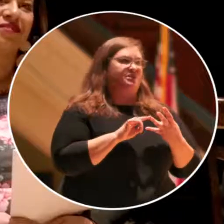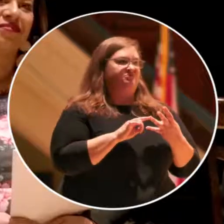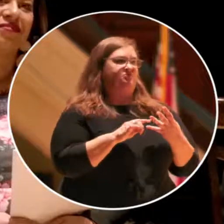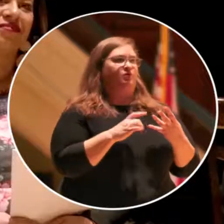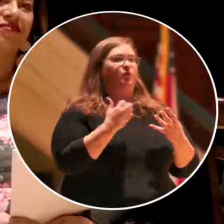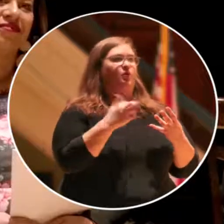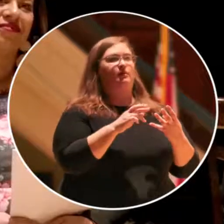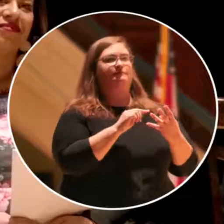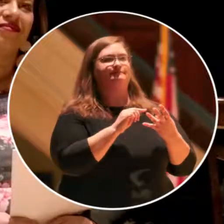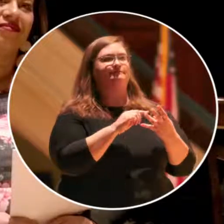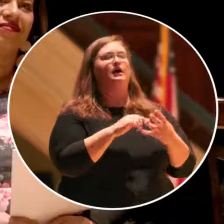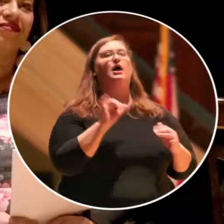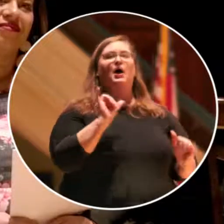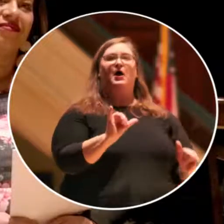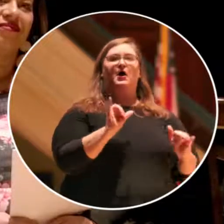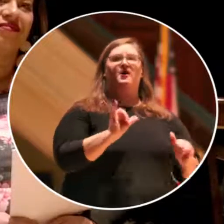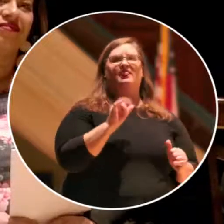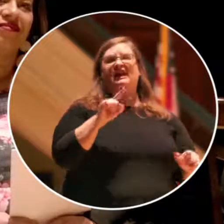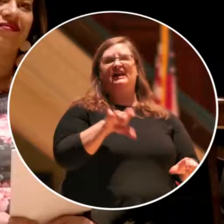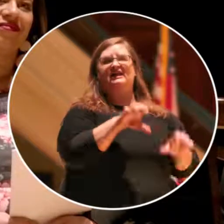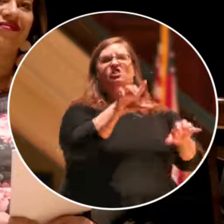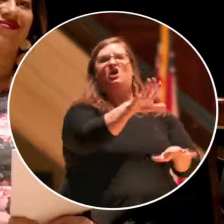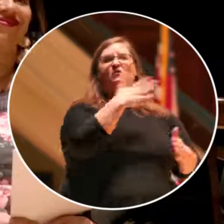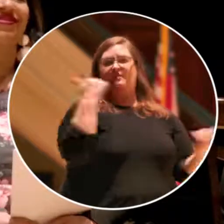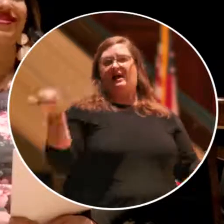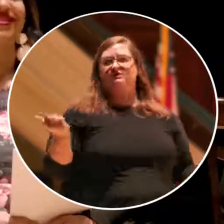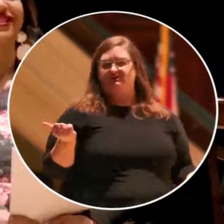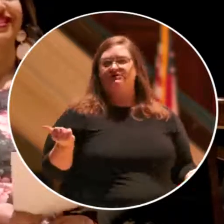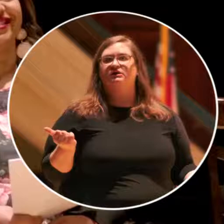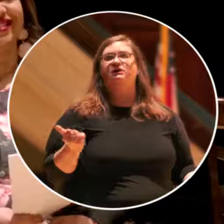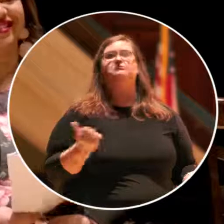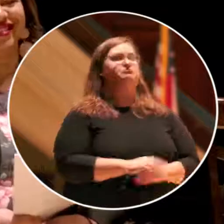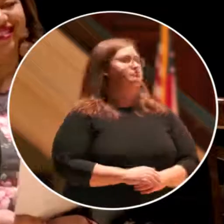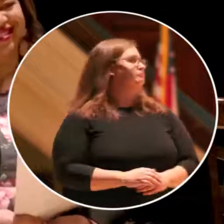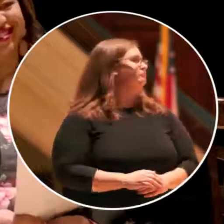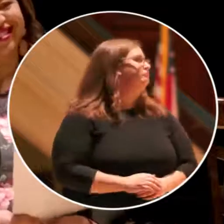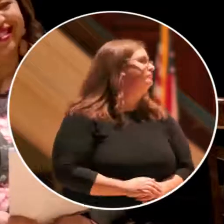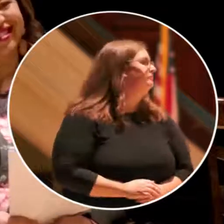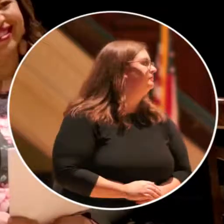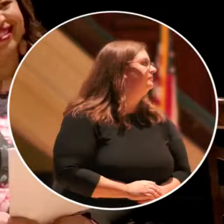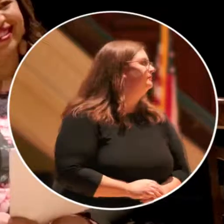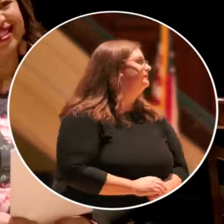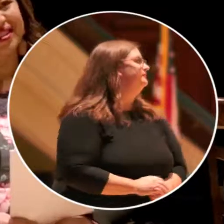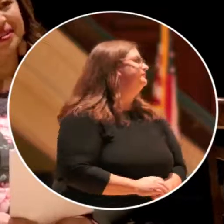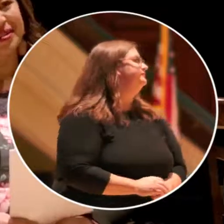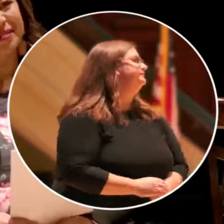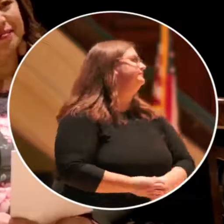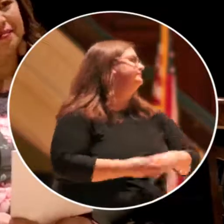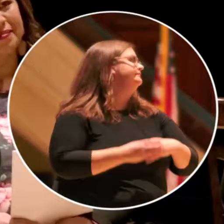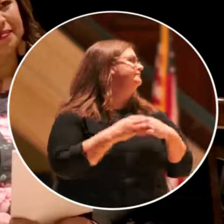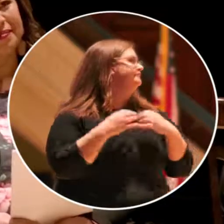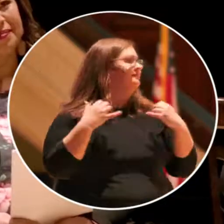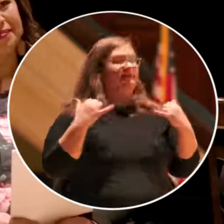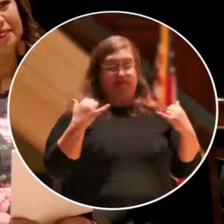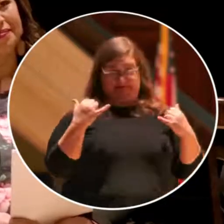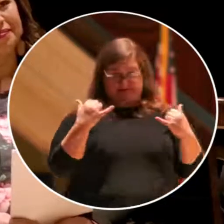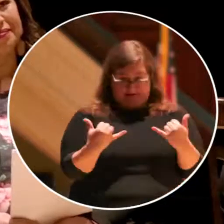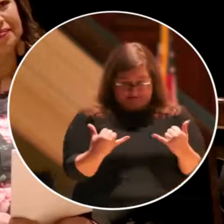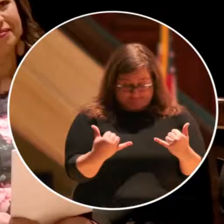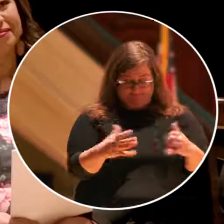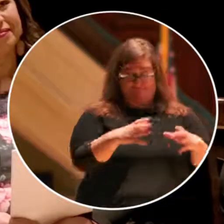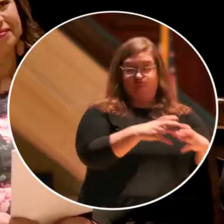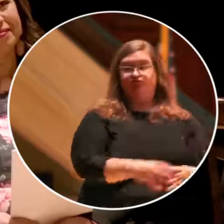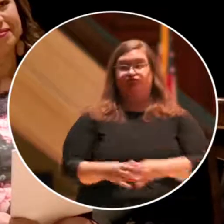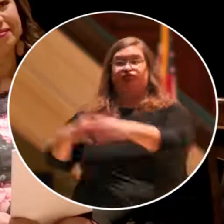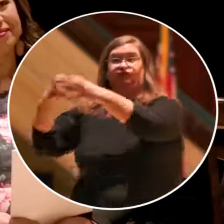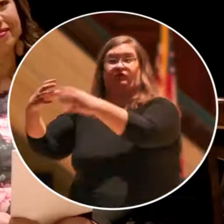still alive and still freely tell me when I'm wrong. To this day, if we are leaving as a family to do something, and if